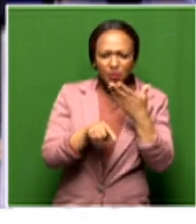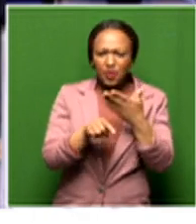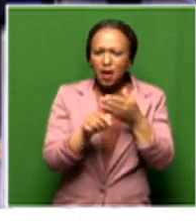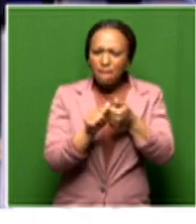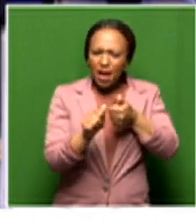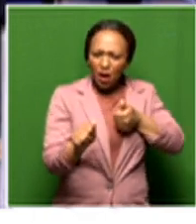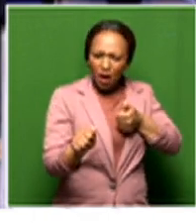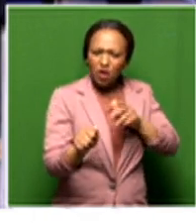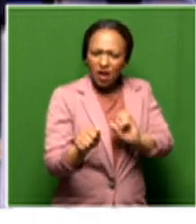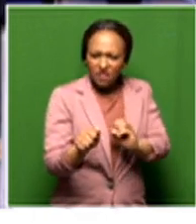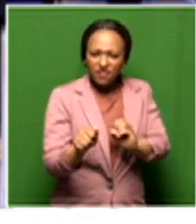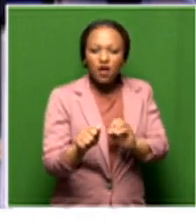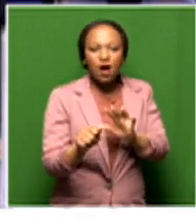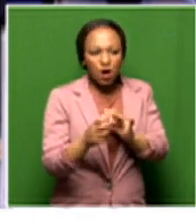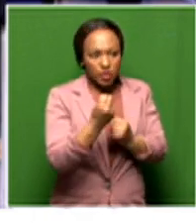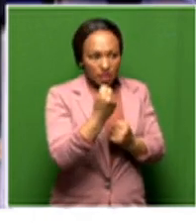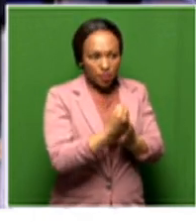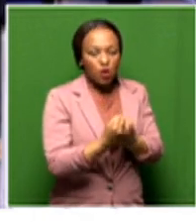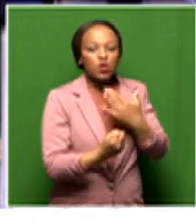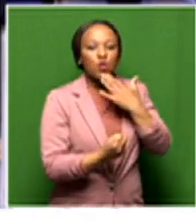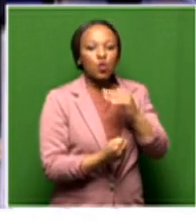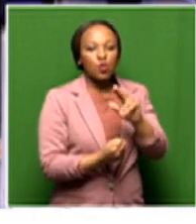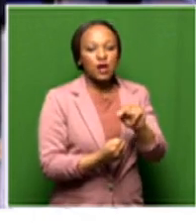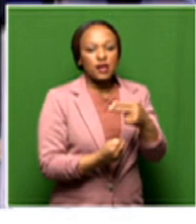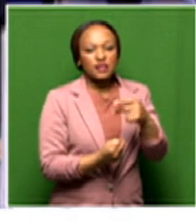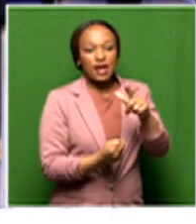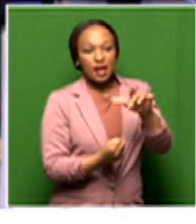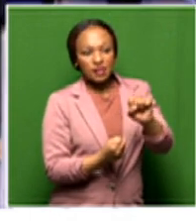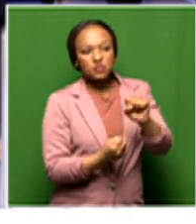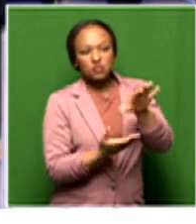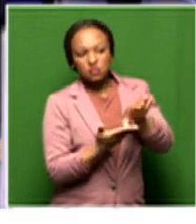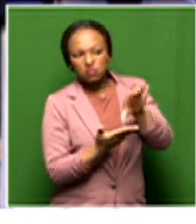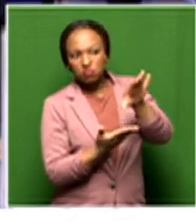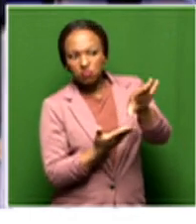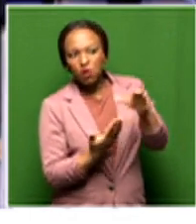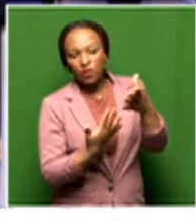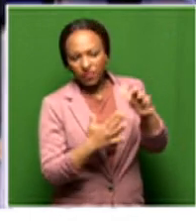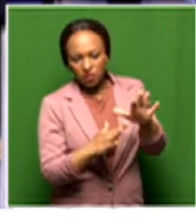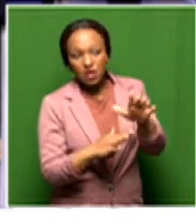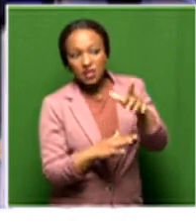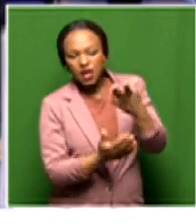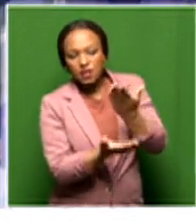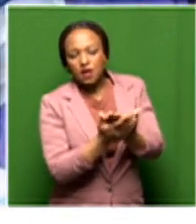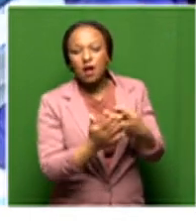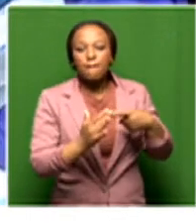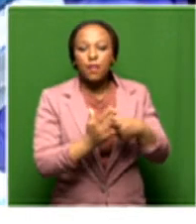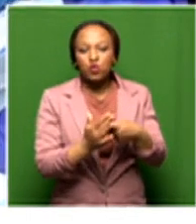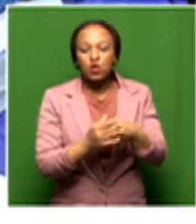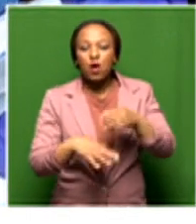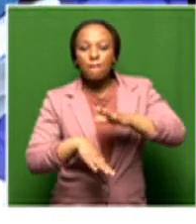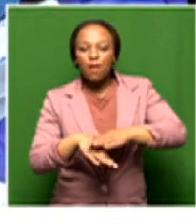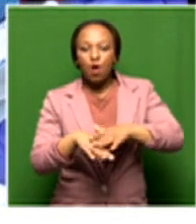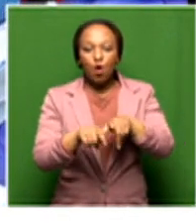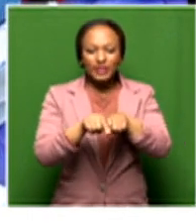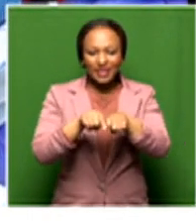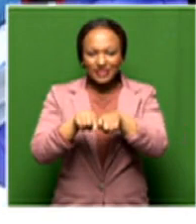and so we supported the NHLS for the NHLS to be able to procure additional